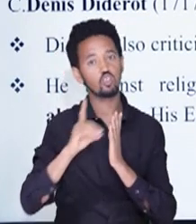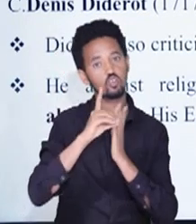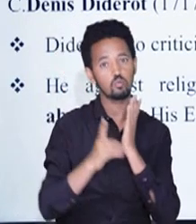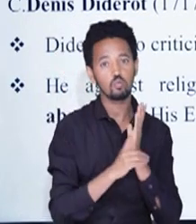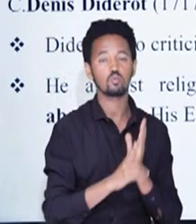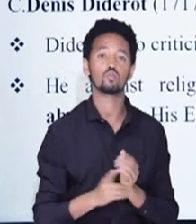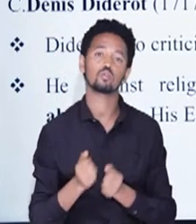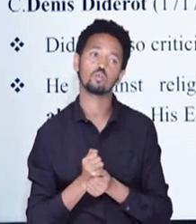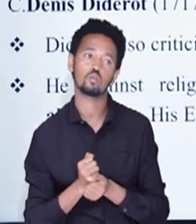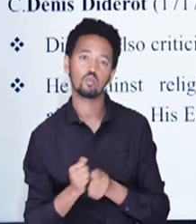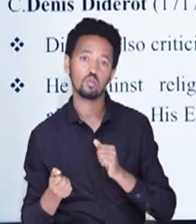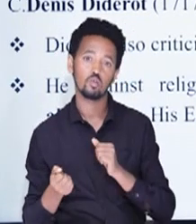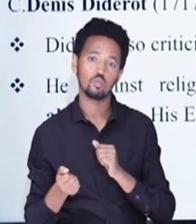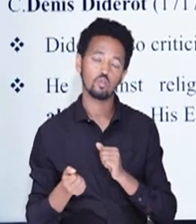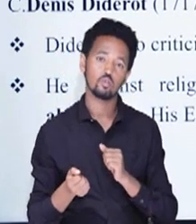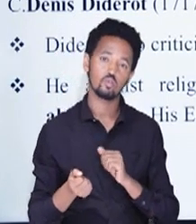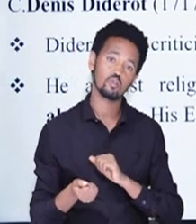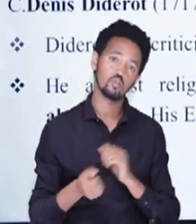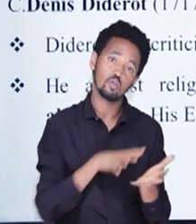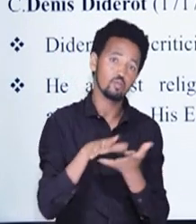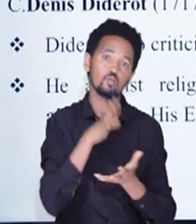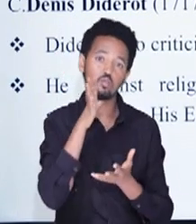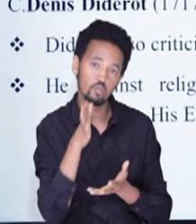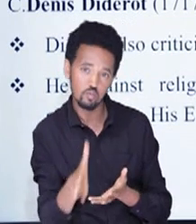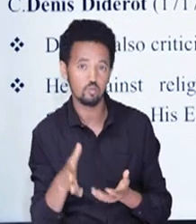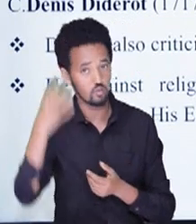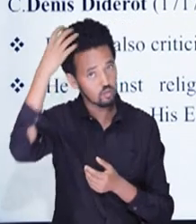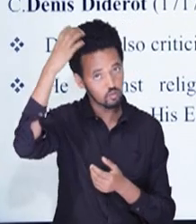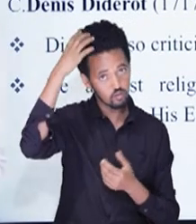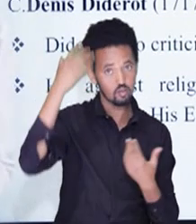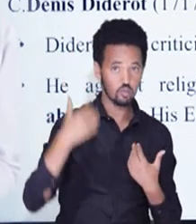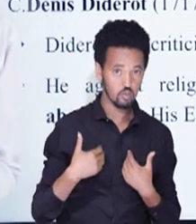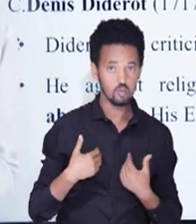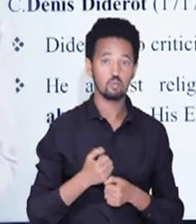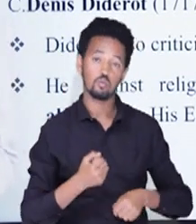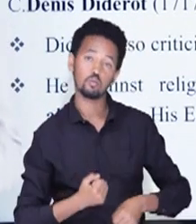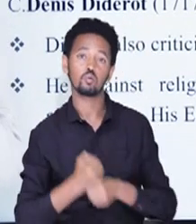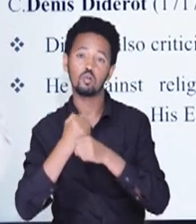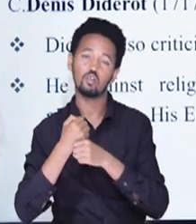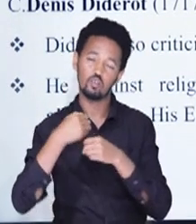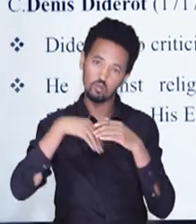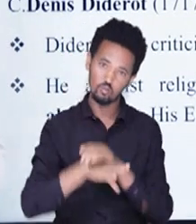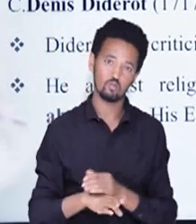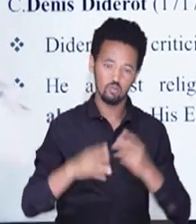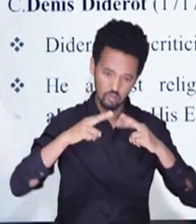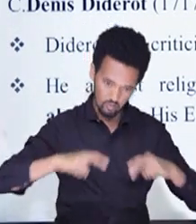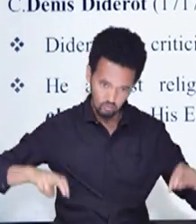by reorganized government. The government power should be separated into